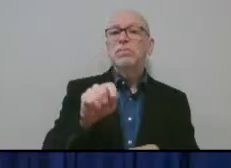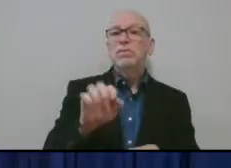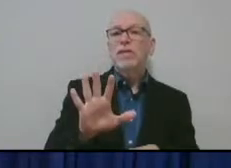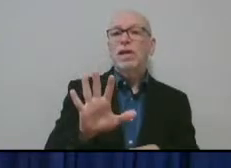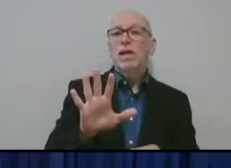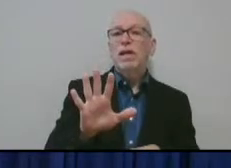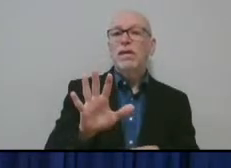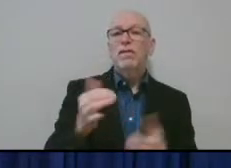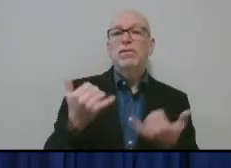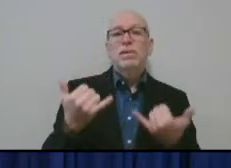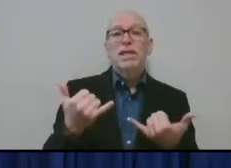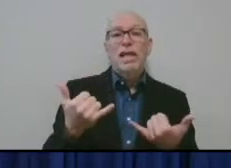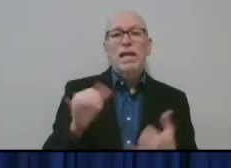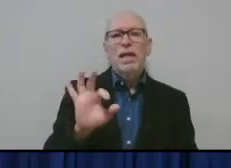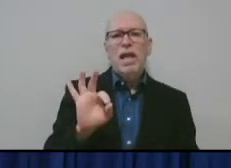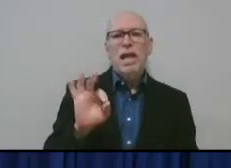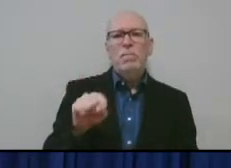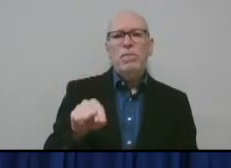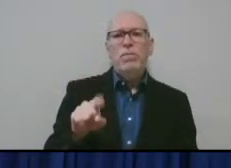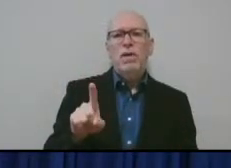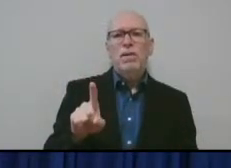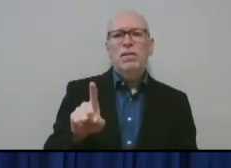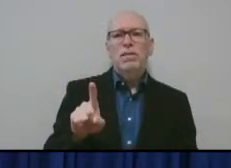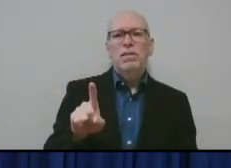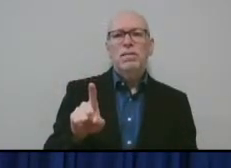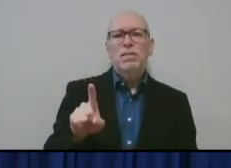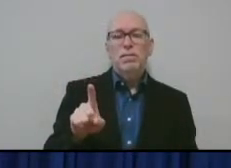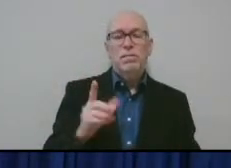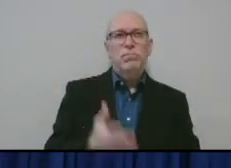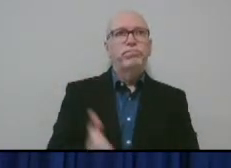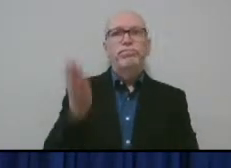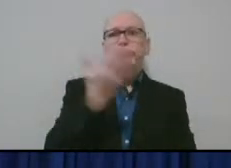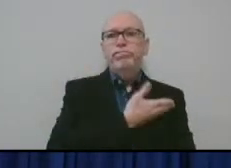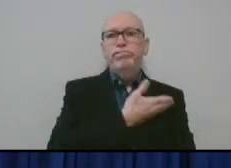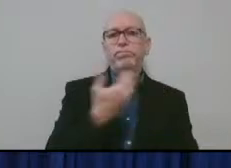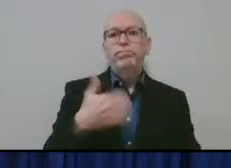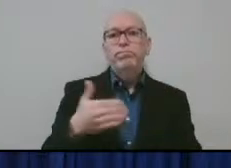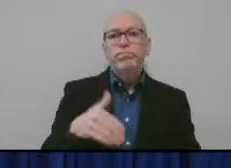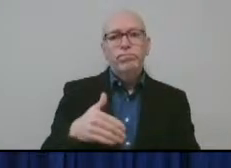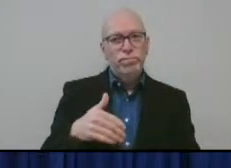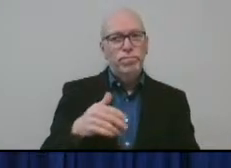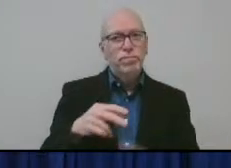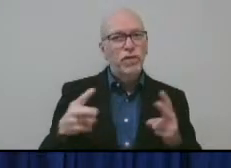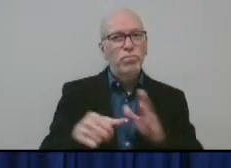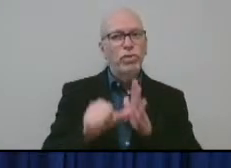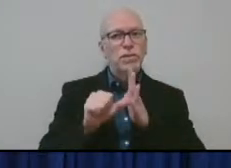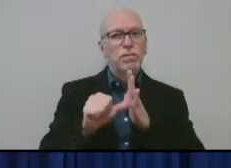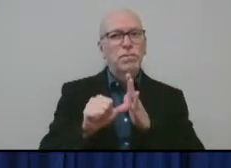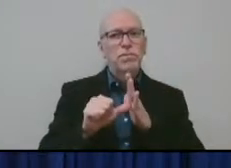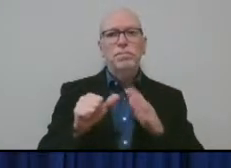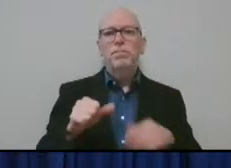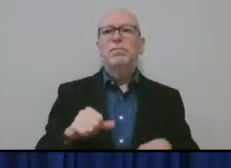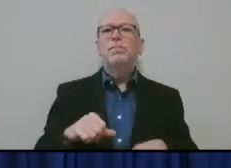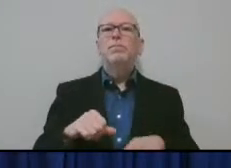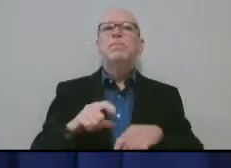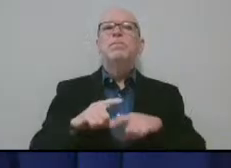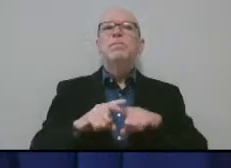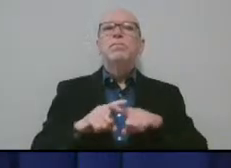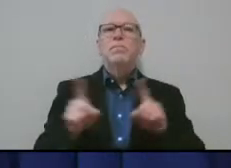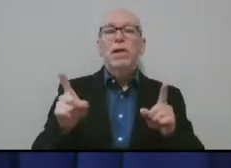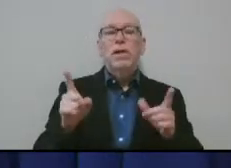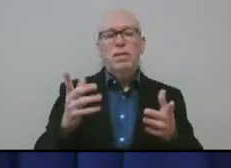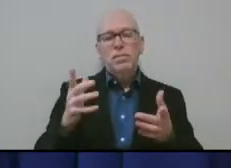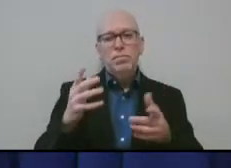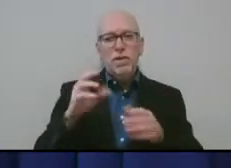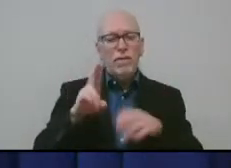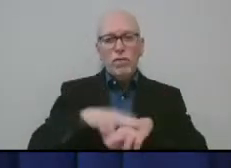in at 9.1. Pretty impressive. Pretty impressive. And again, this thing ebbs and flows. We've